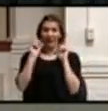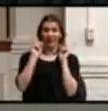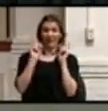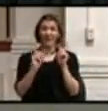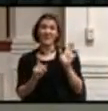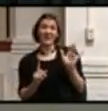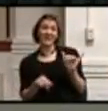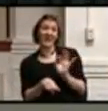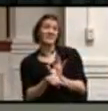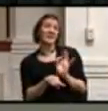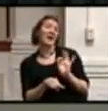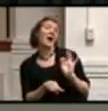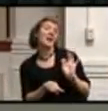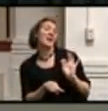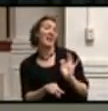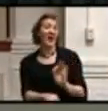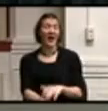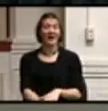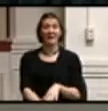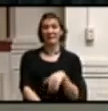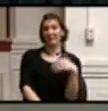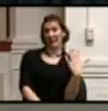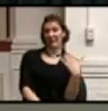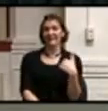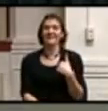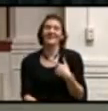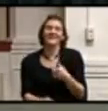That's a 9 o'clock tone. Right. So,